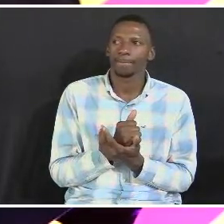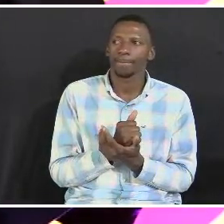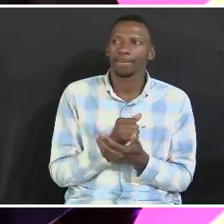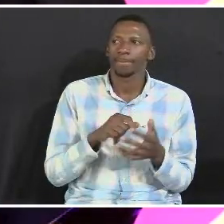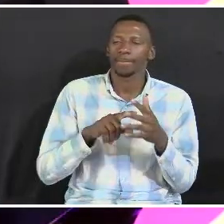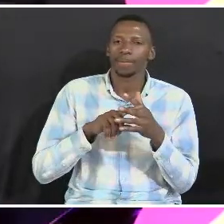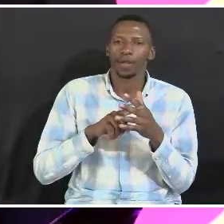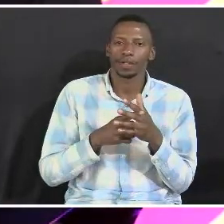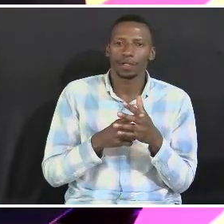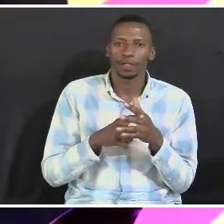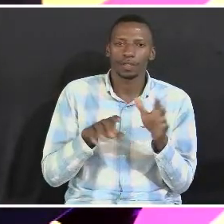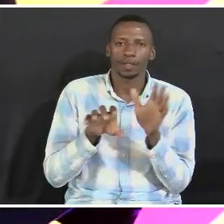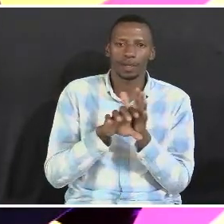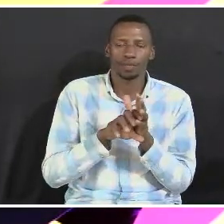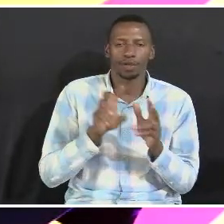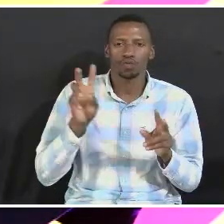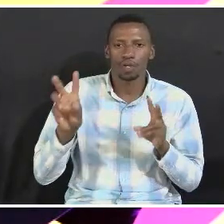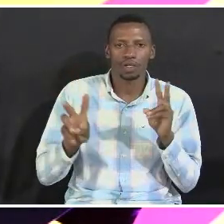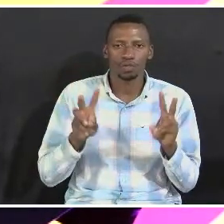Genesis 22,